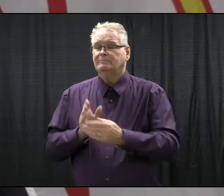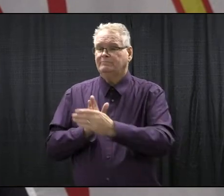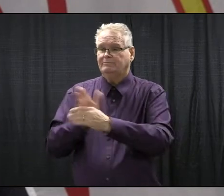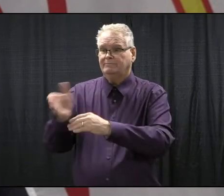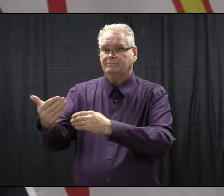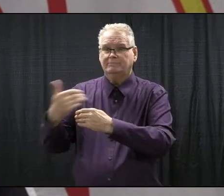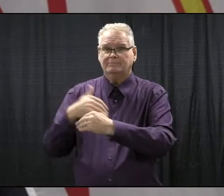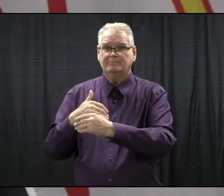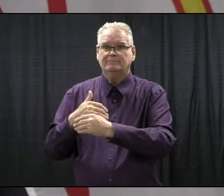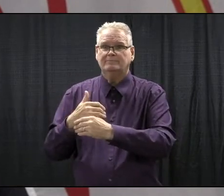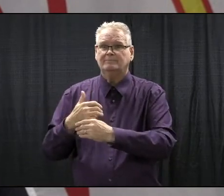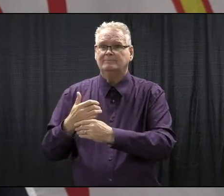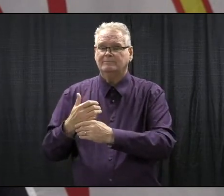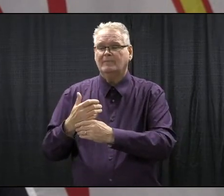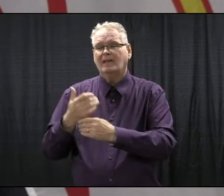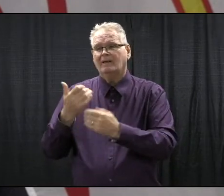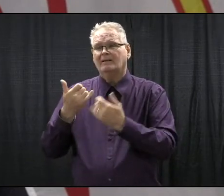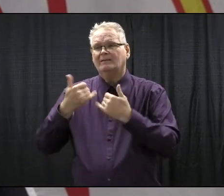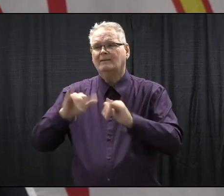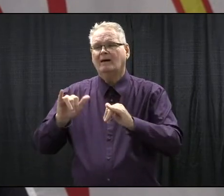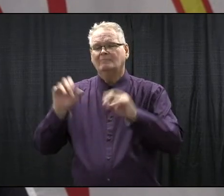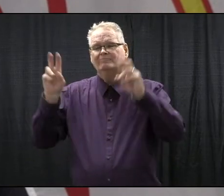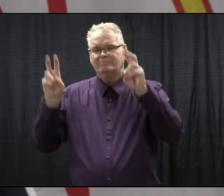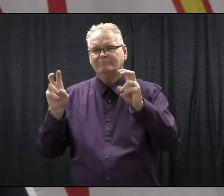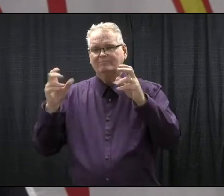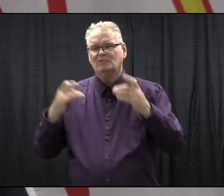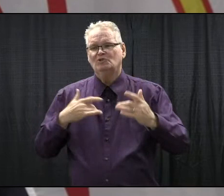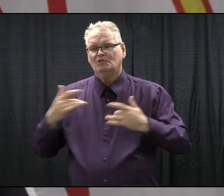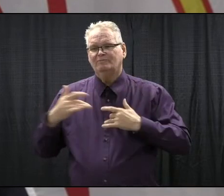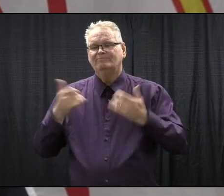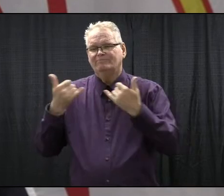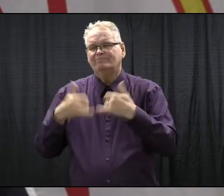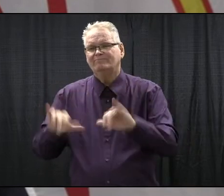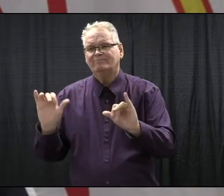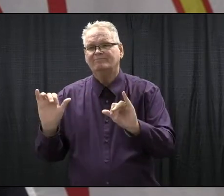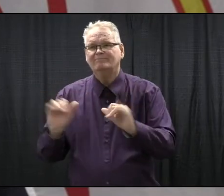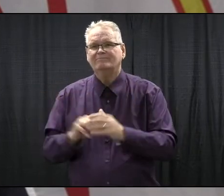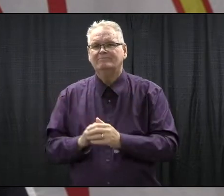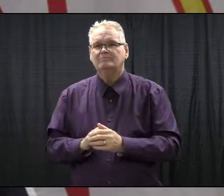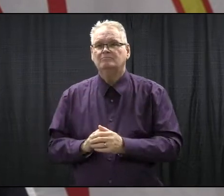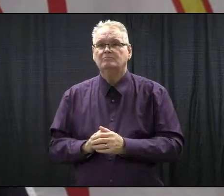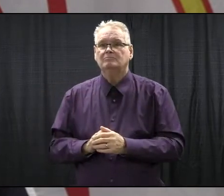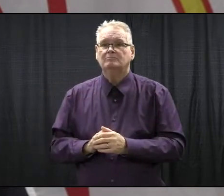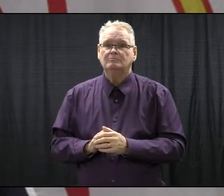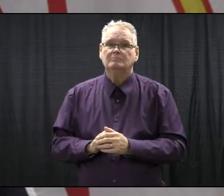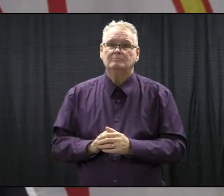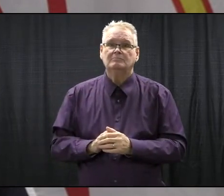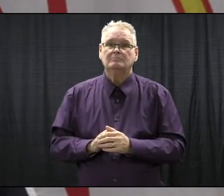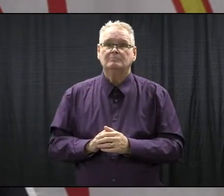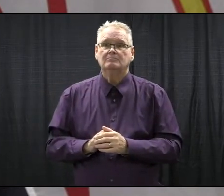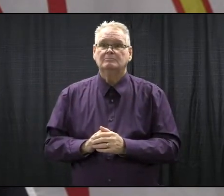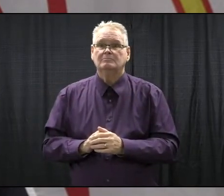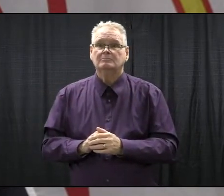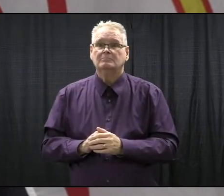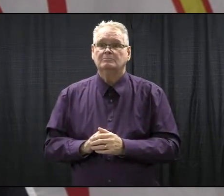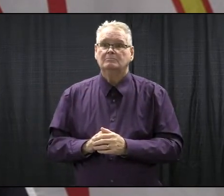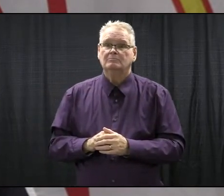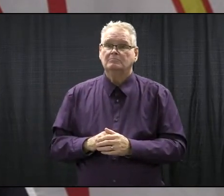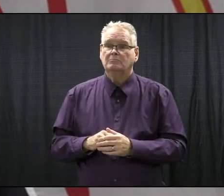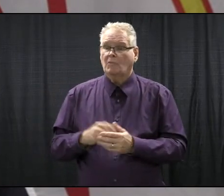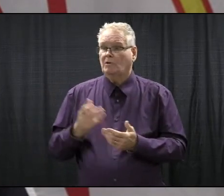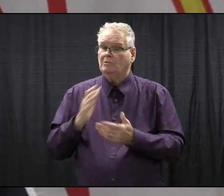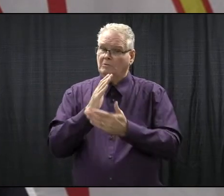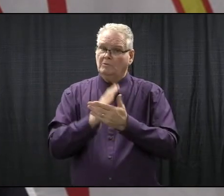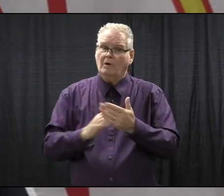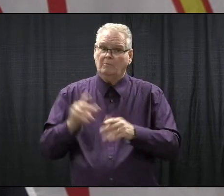I will say that to date, we have had people from the U.S. coming into the province because there are people who are allowed to enter